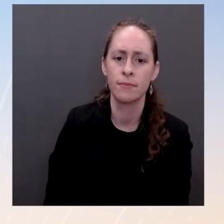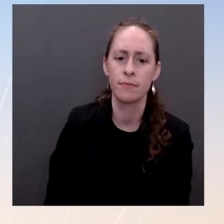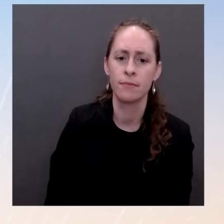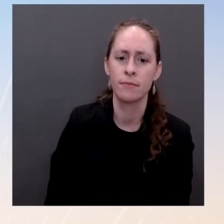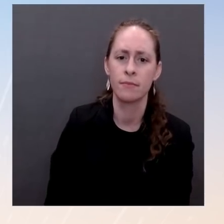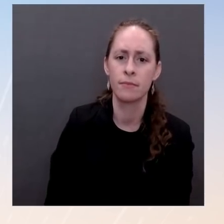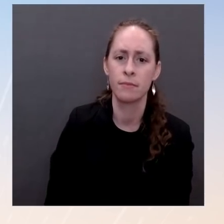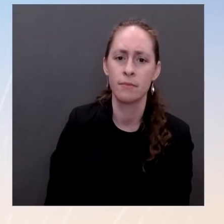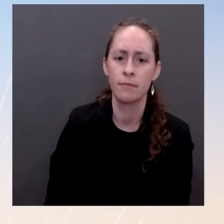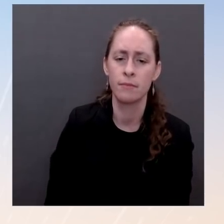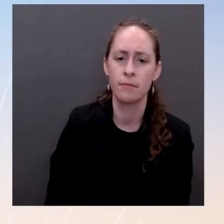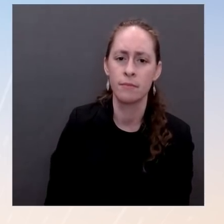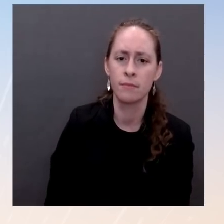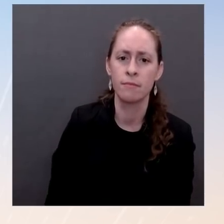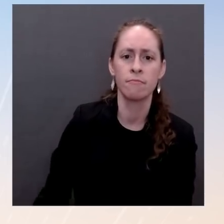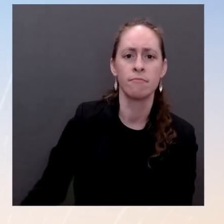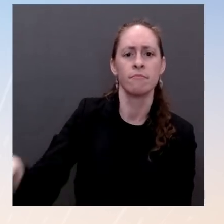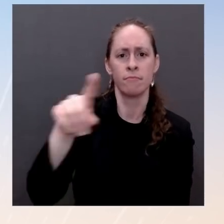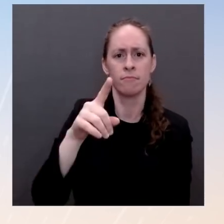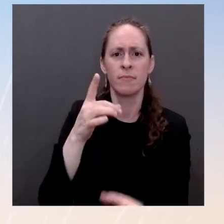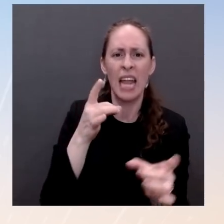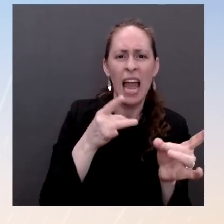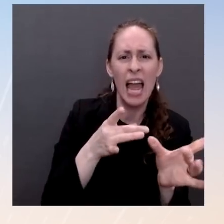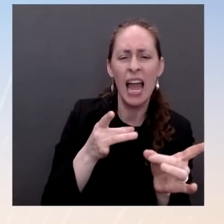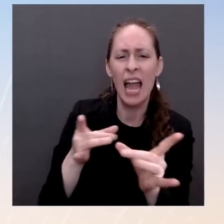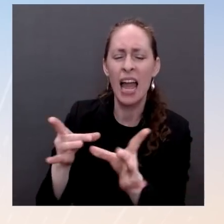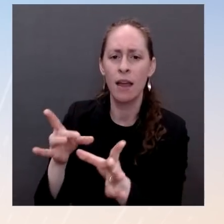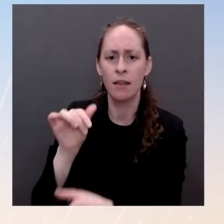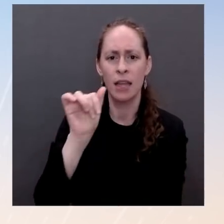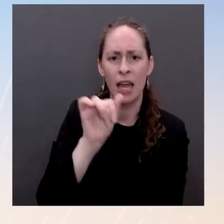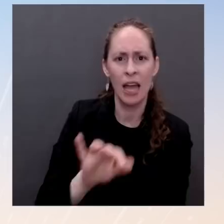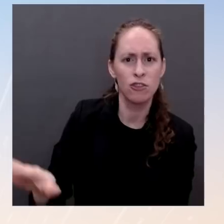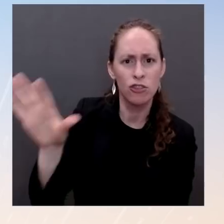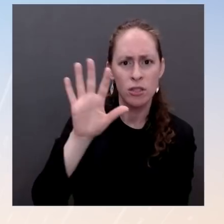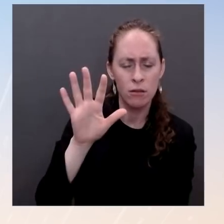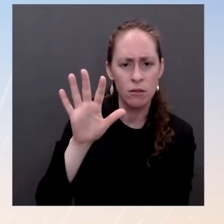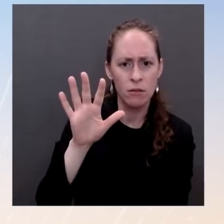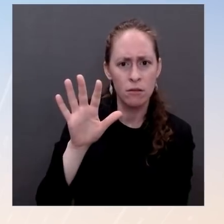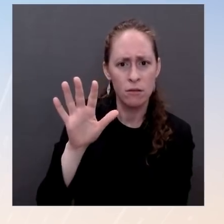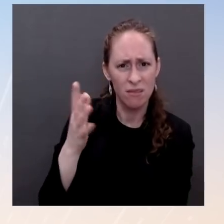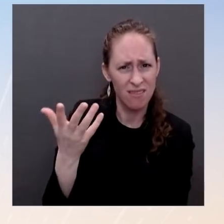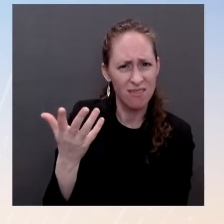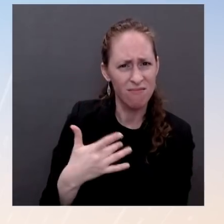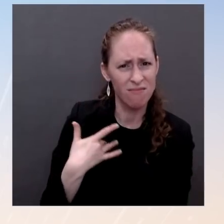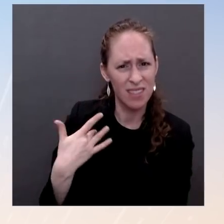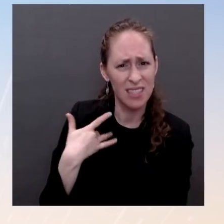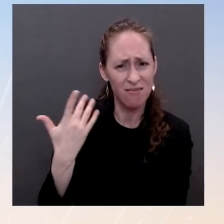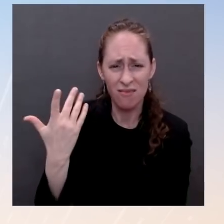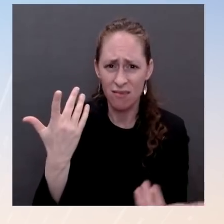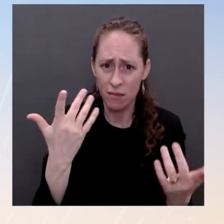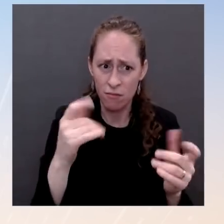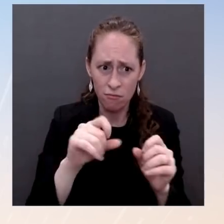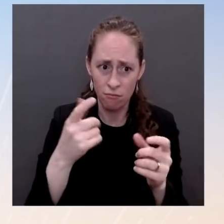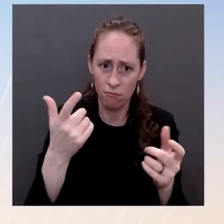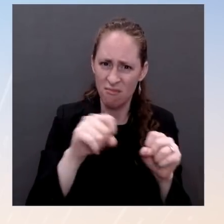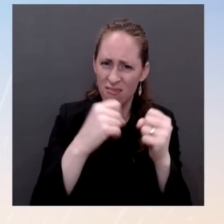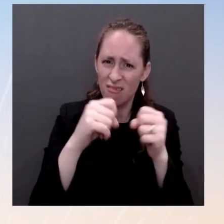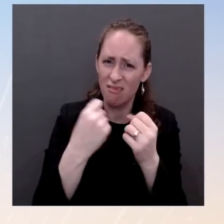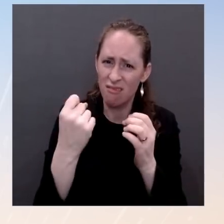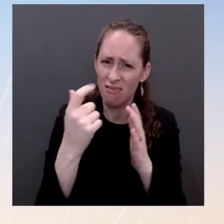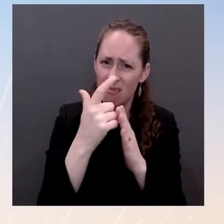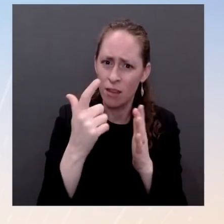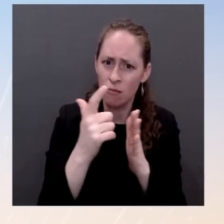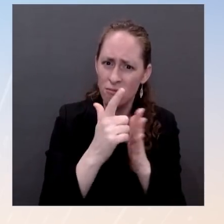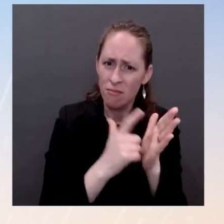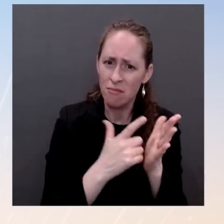339%. It seems we don't see much action taken by the White House. And even in a press briefing, the very last time you mentioned